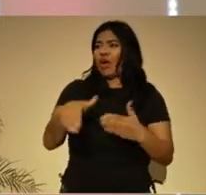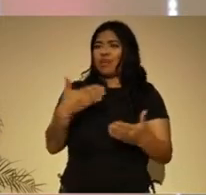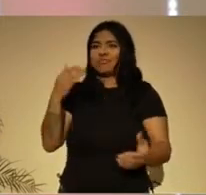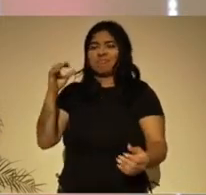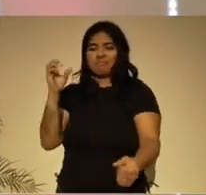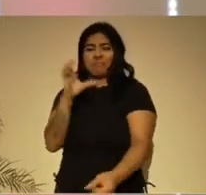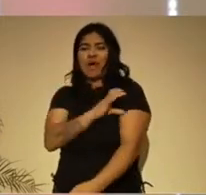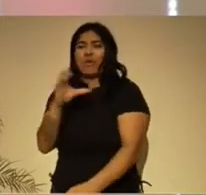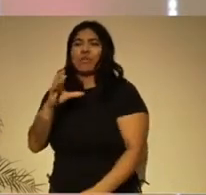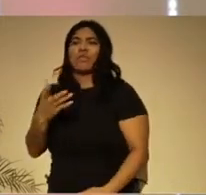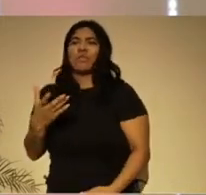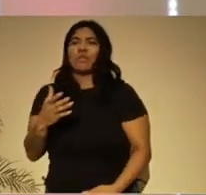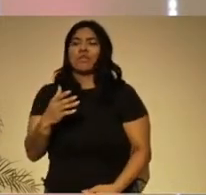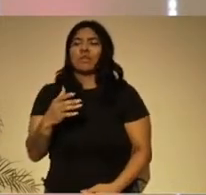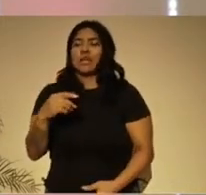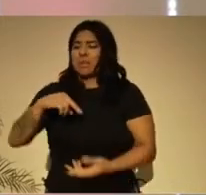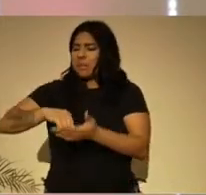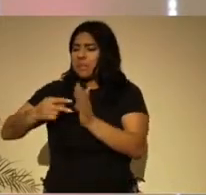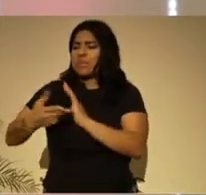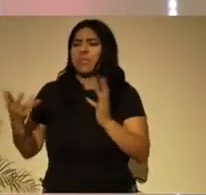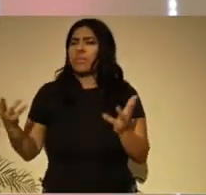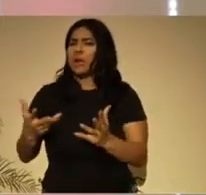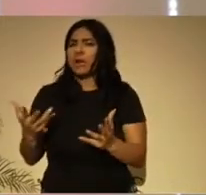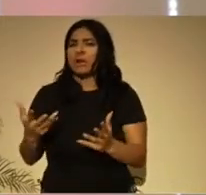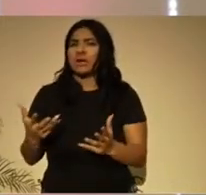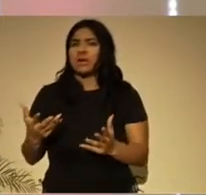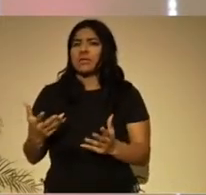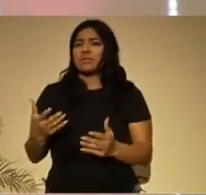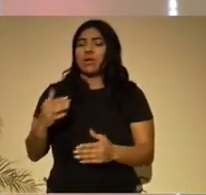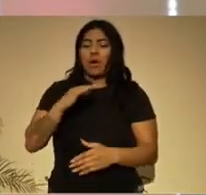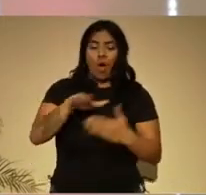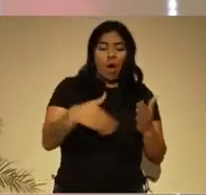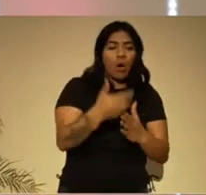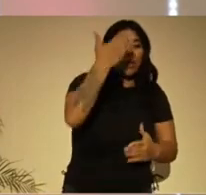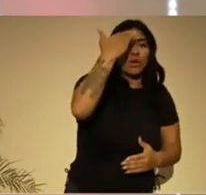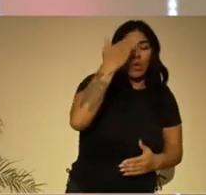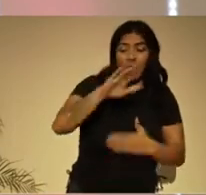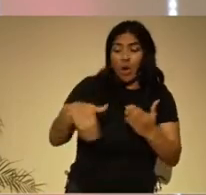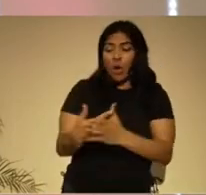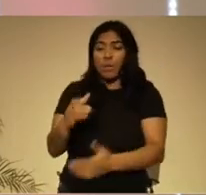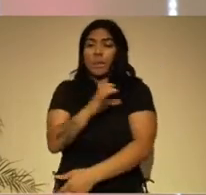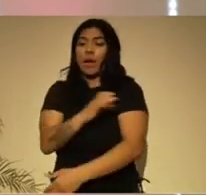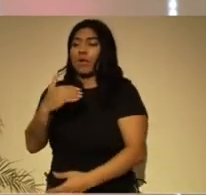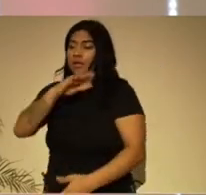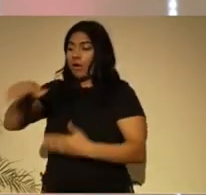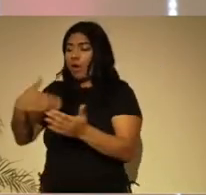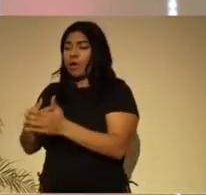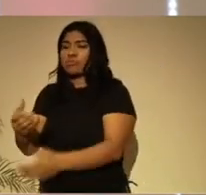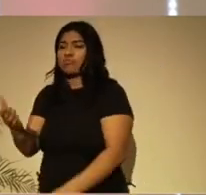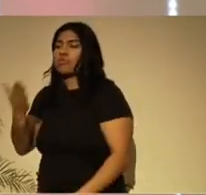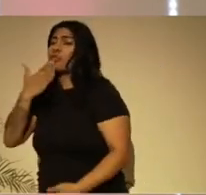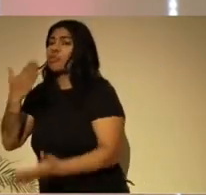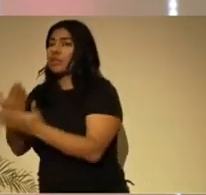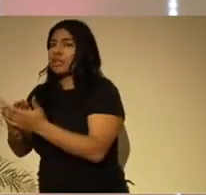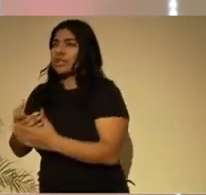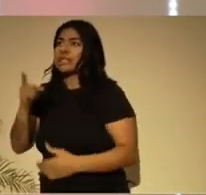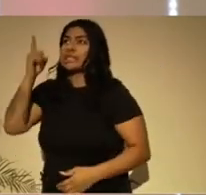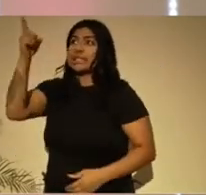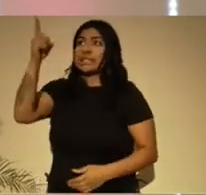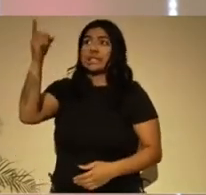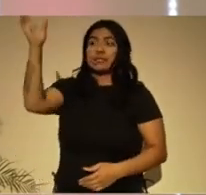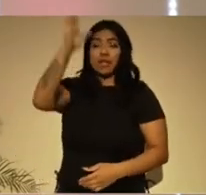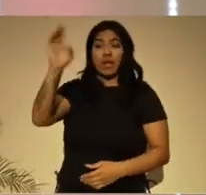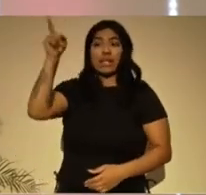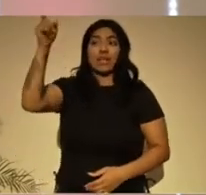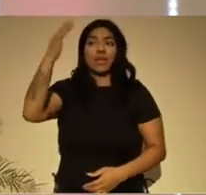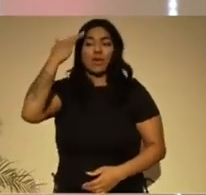omnibenevolent. And what this means is that our God, in all knowing, in all power, and all goodness, this God that